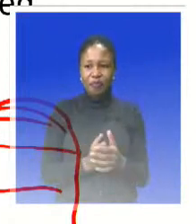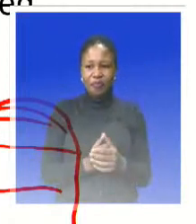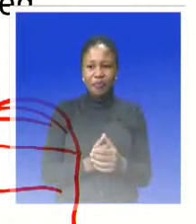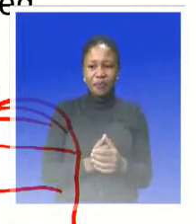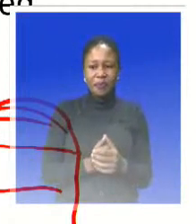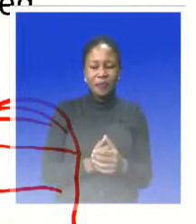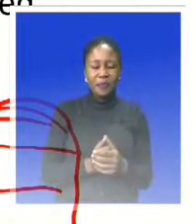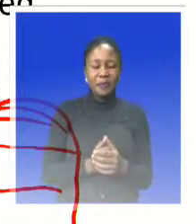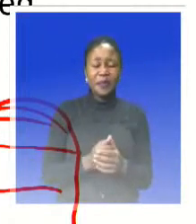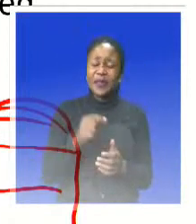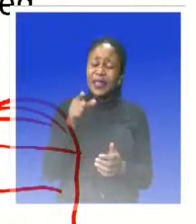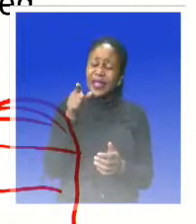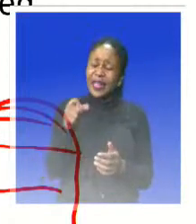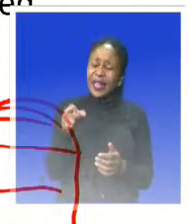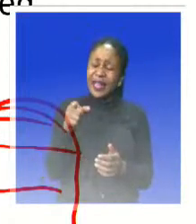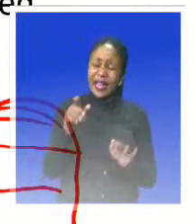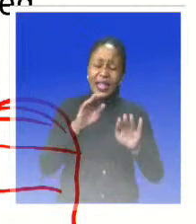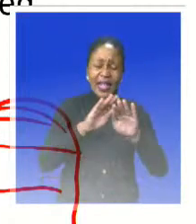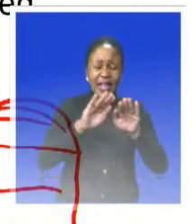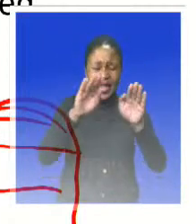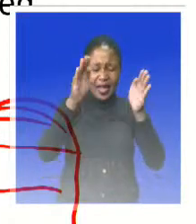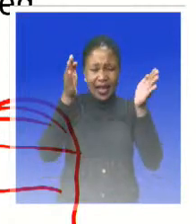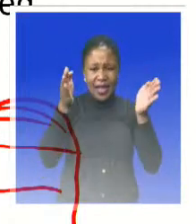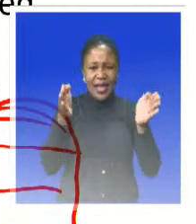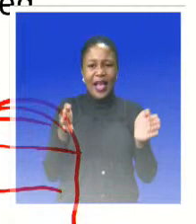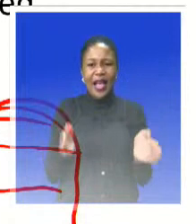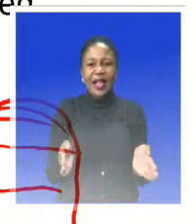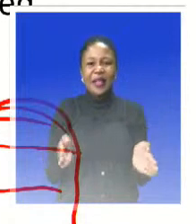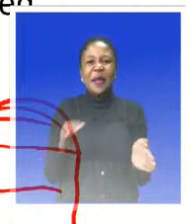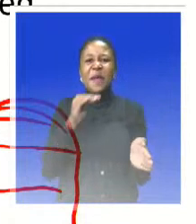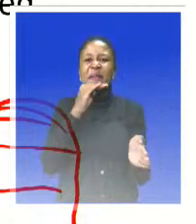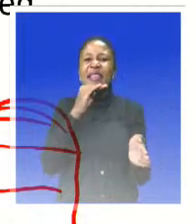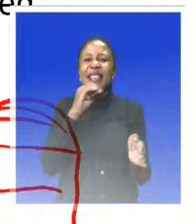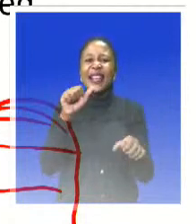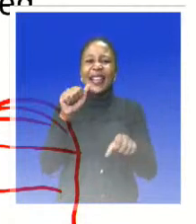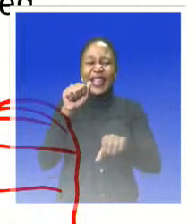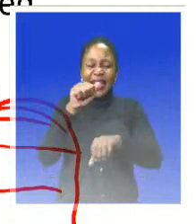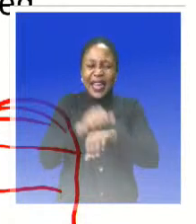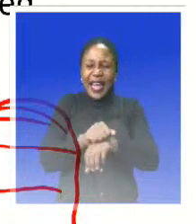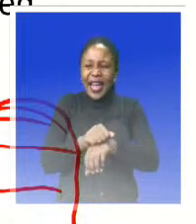taken down and be erected in a new place.